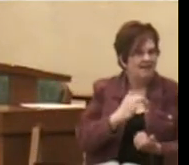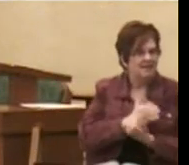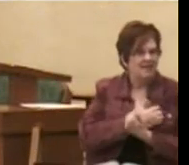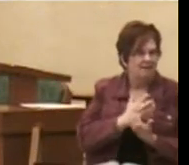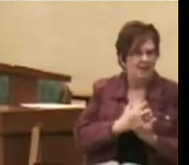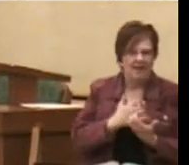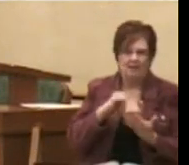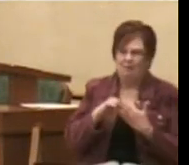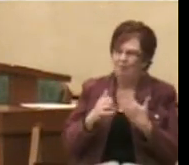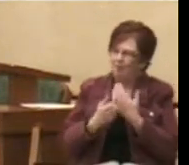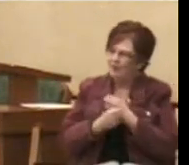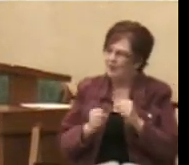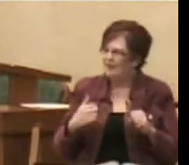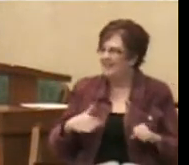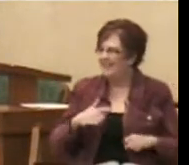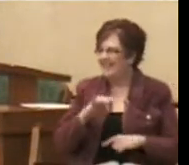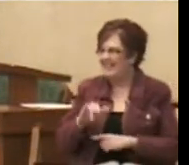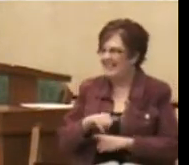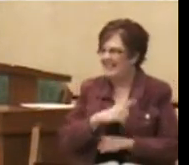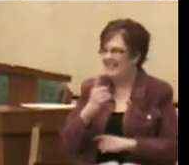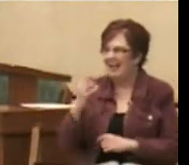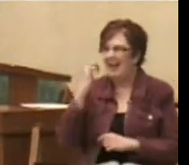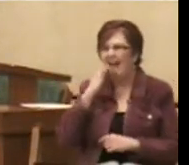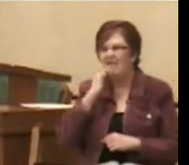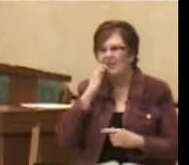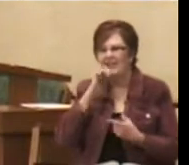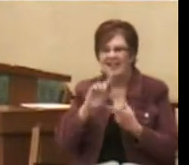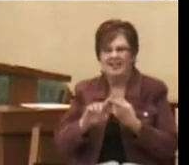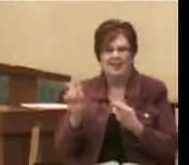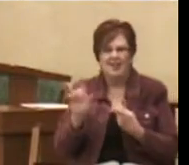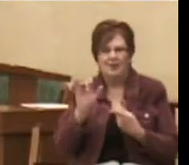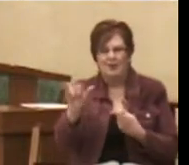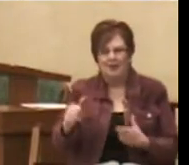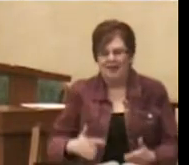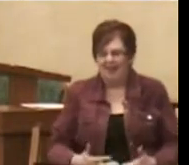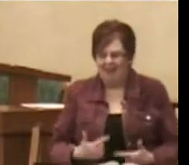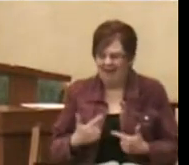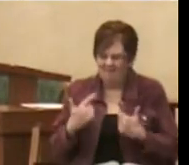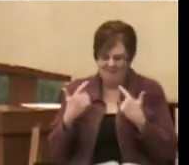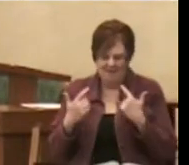preserves us this day, every day, unto eternal life.